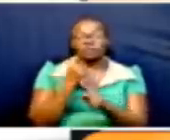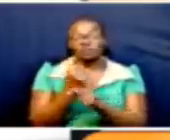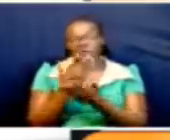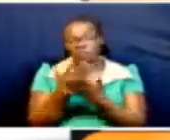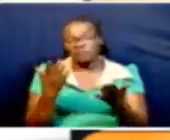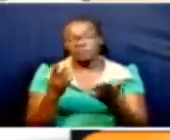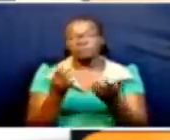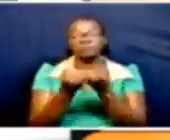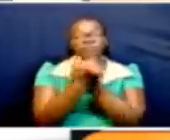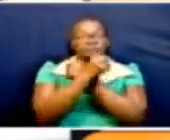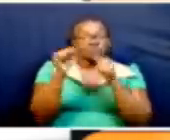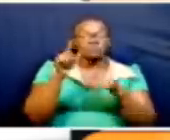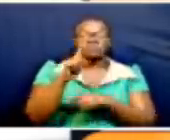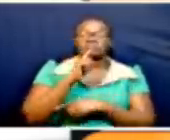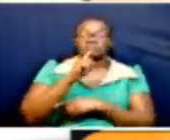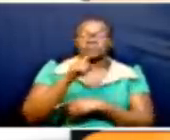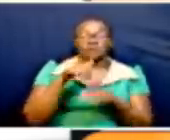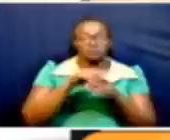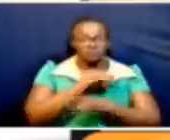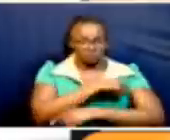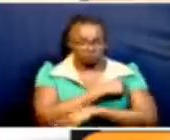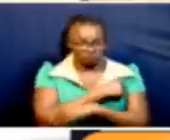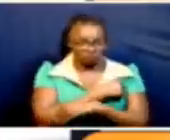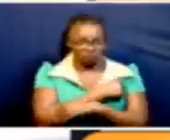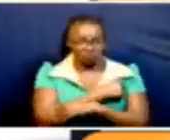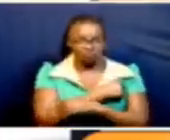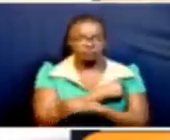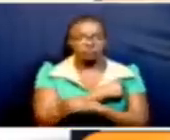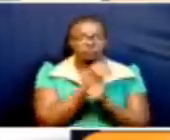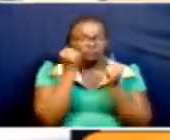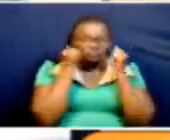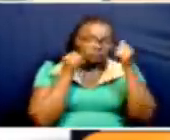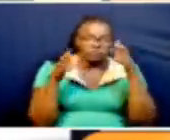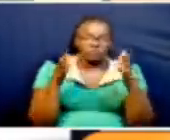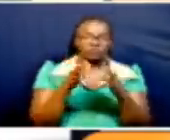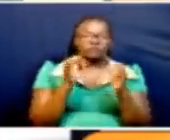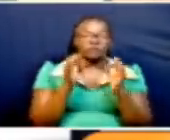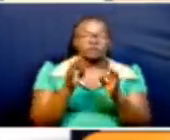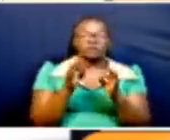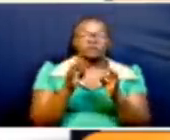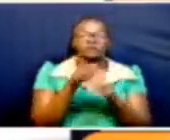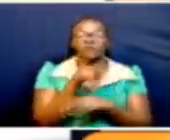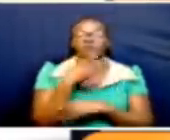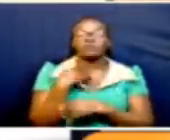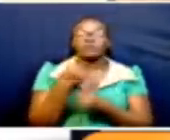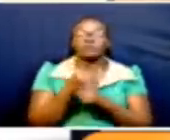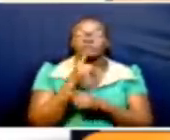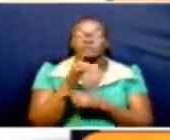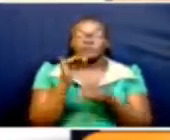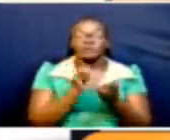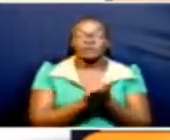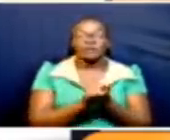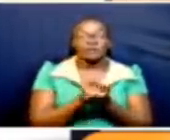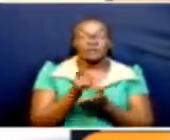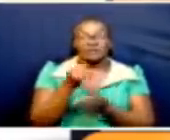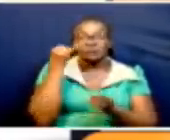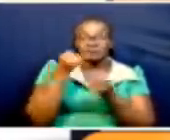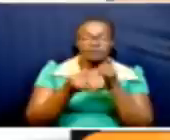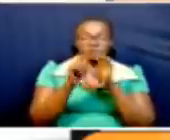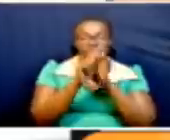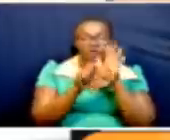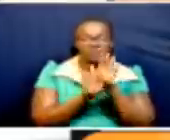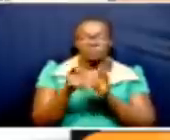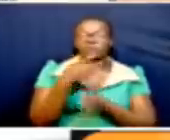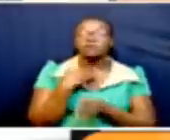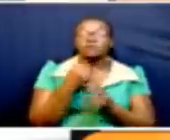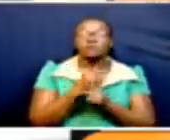president is a commander-in-chief of the armed forces. If you want to make sure that this is his last term, you want to